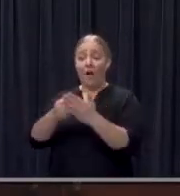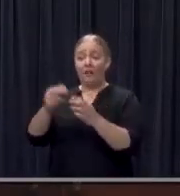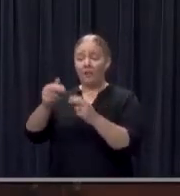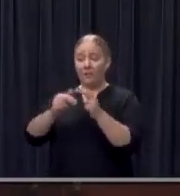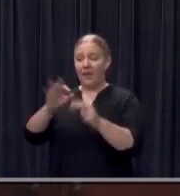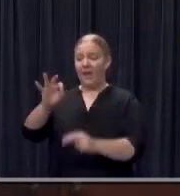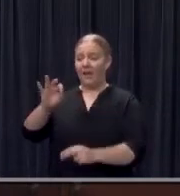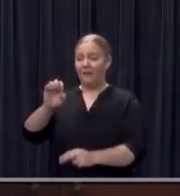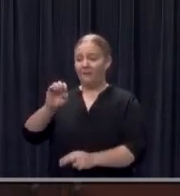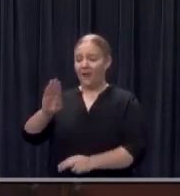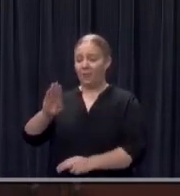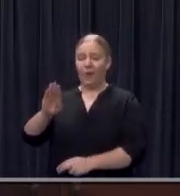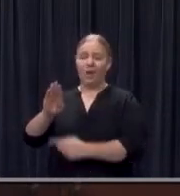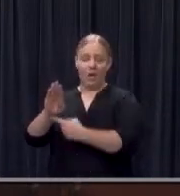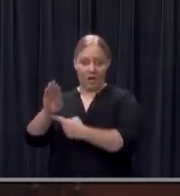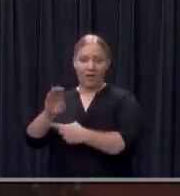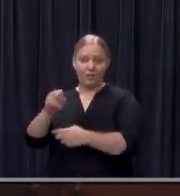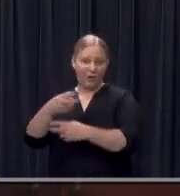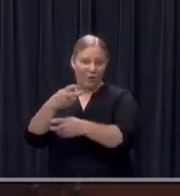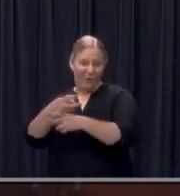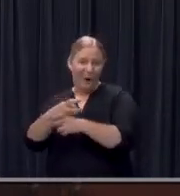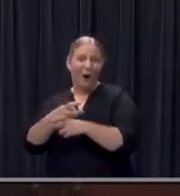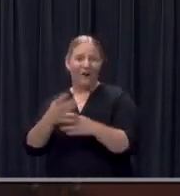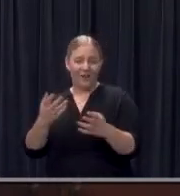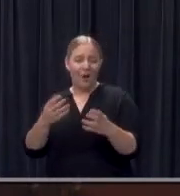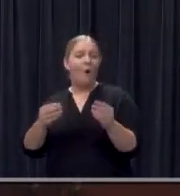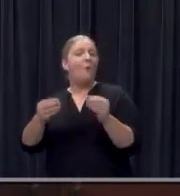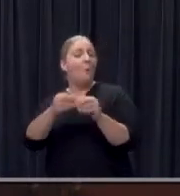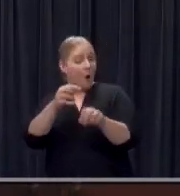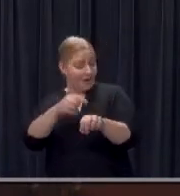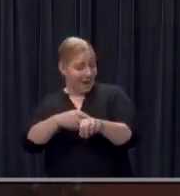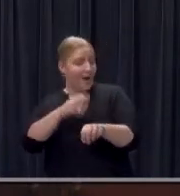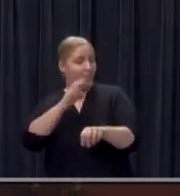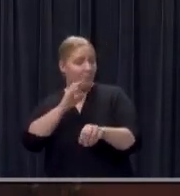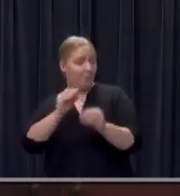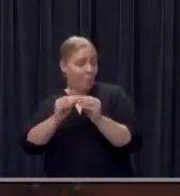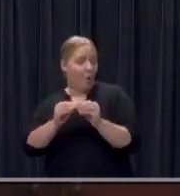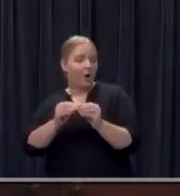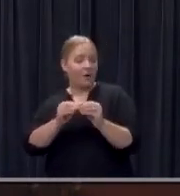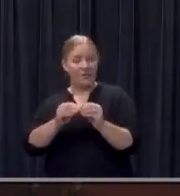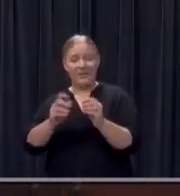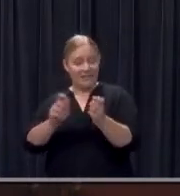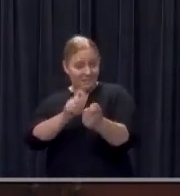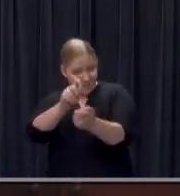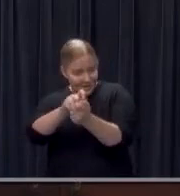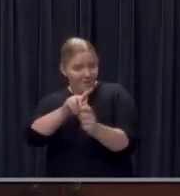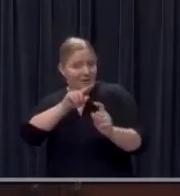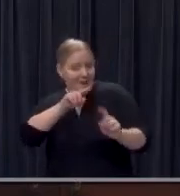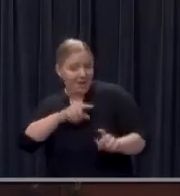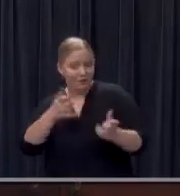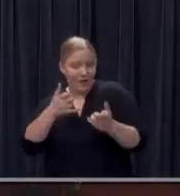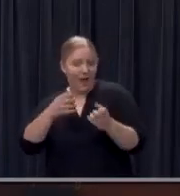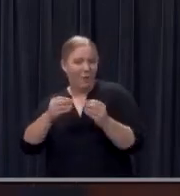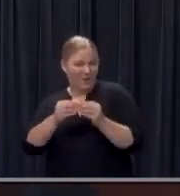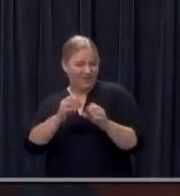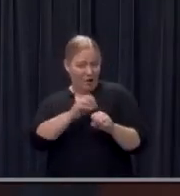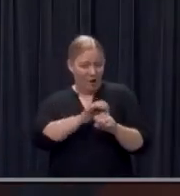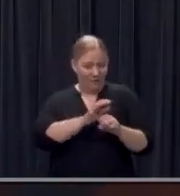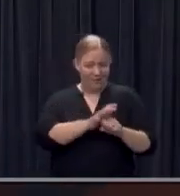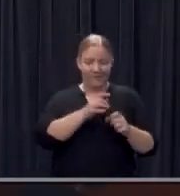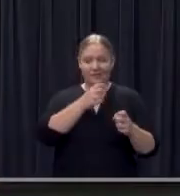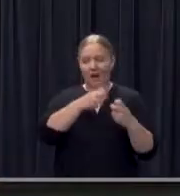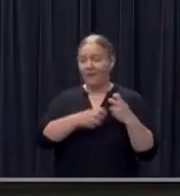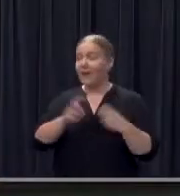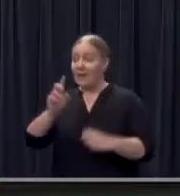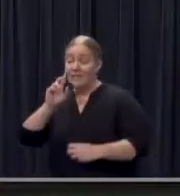when no one was there. So Yeah, it's a okay. little hard. I Okay. think with a little bit more time, we'll have a more concrete answer. Just with COVID, it's difficult. Because it sounded like a really